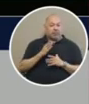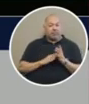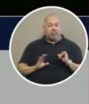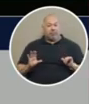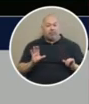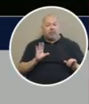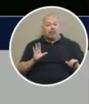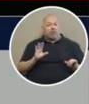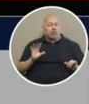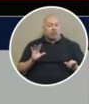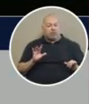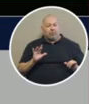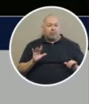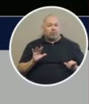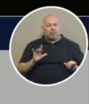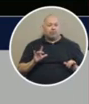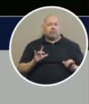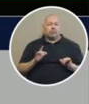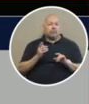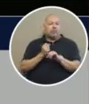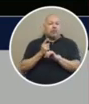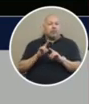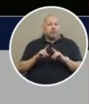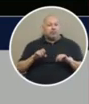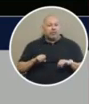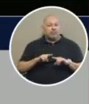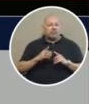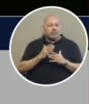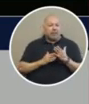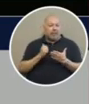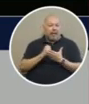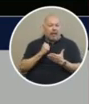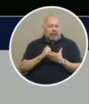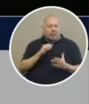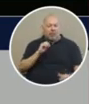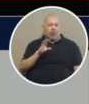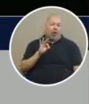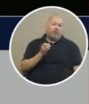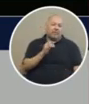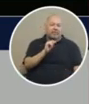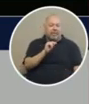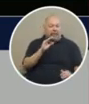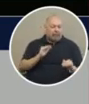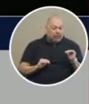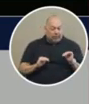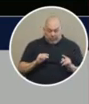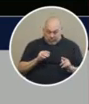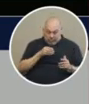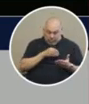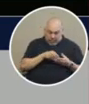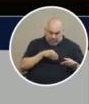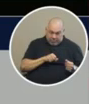their ongoing annual expenditures, possibly using some of that to help offset general fund expenses.